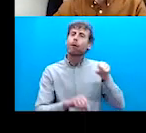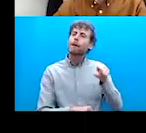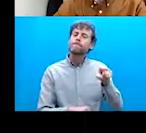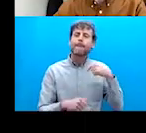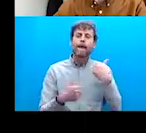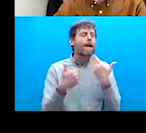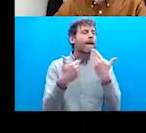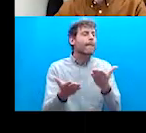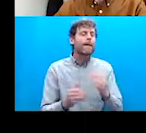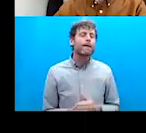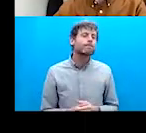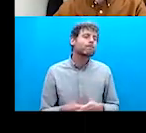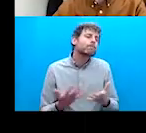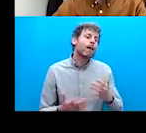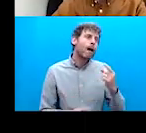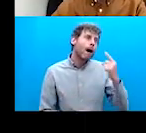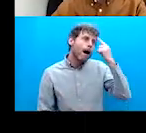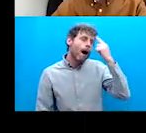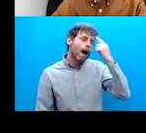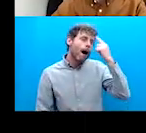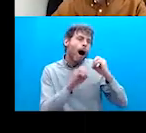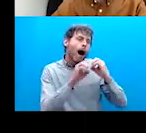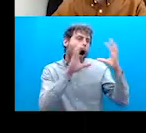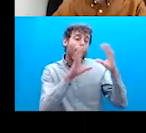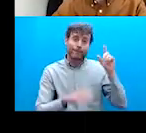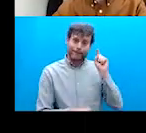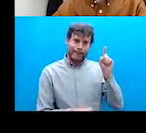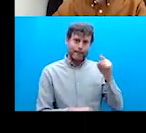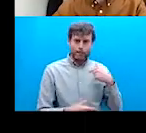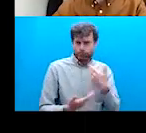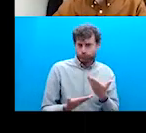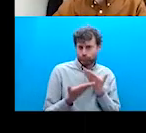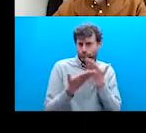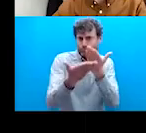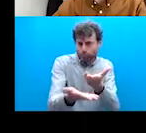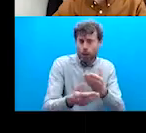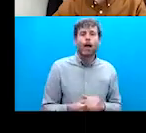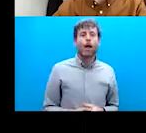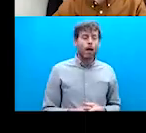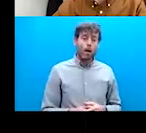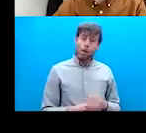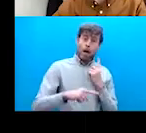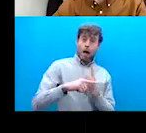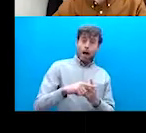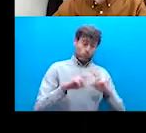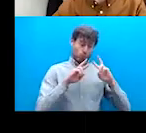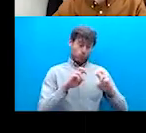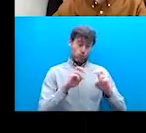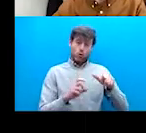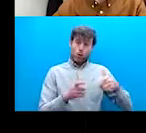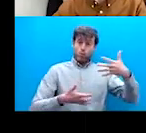ideas, really, and also some research results about the functional organization of what we call